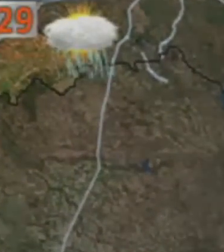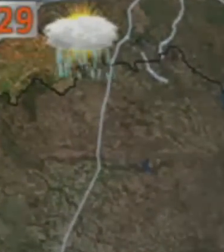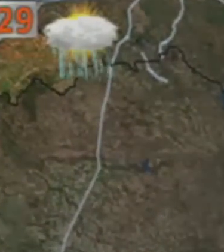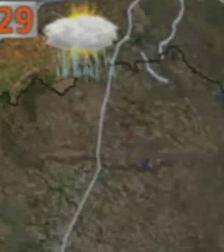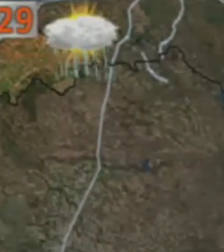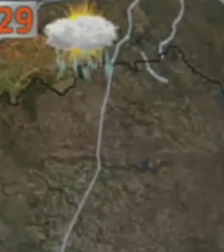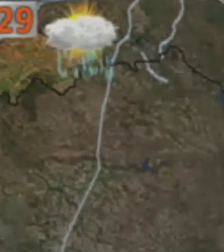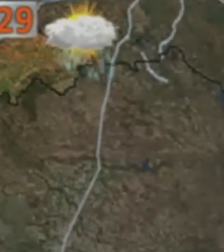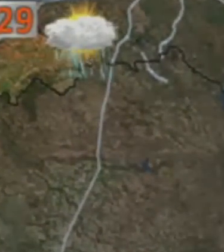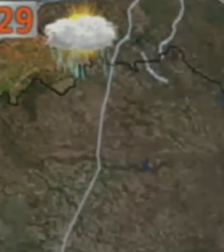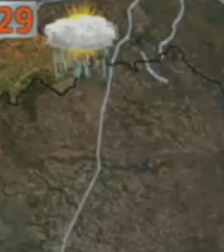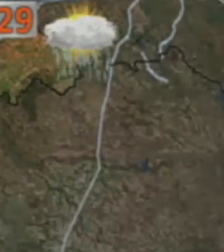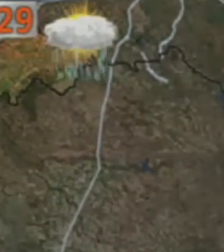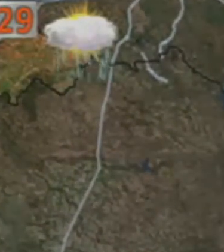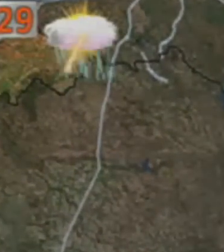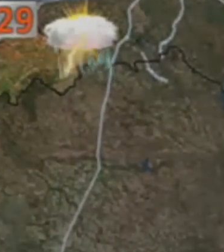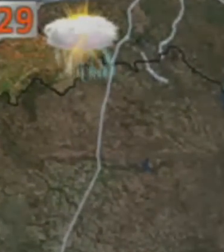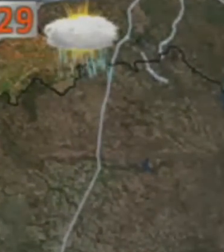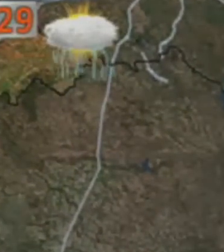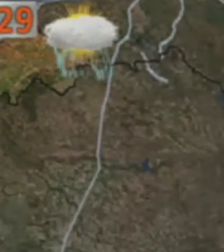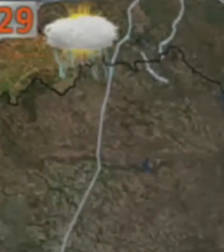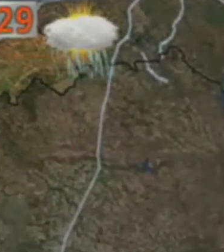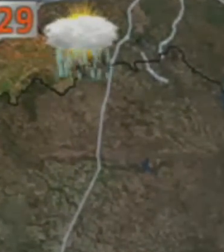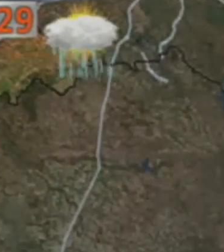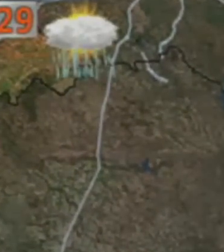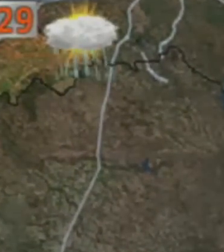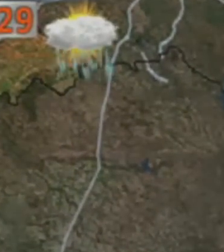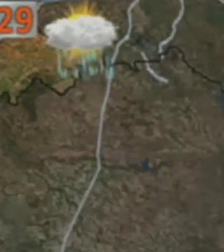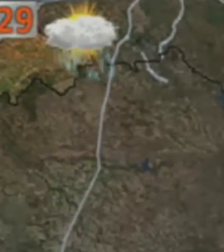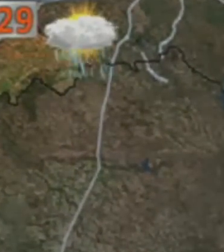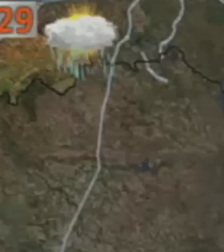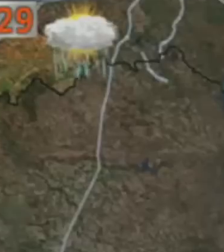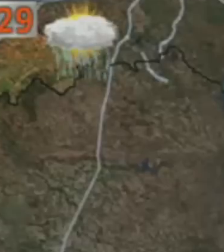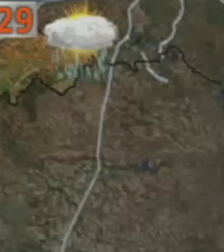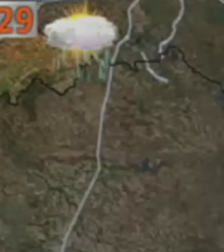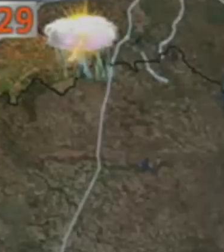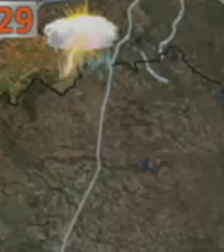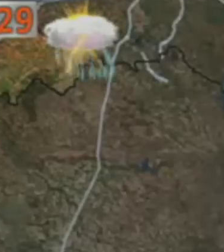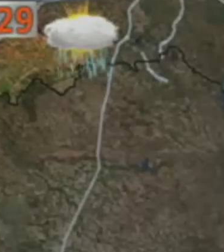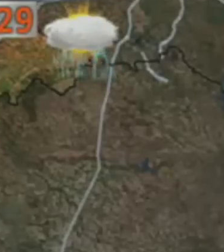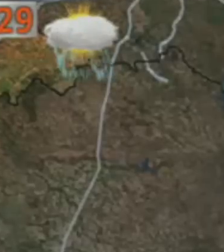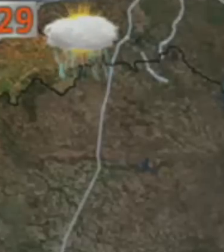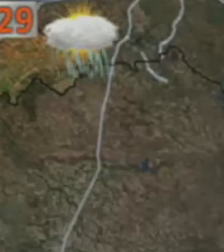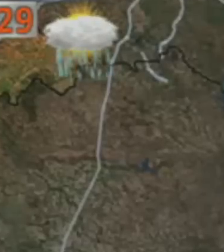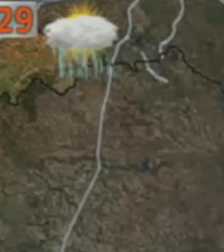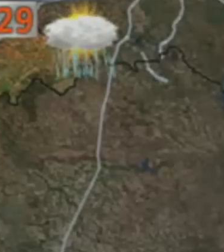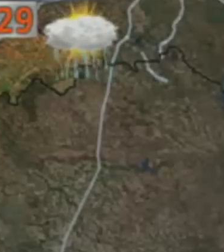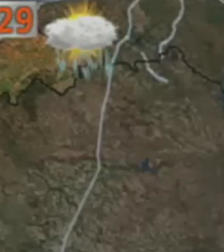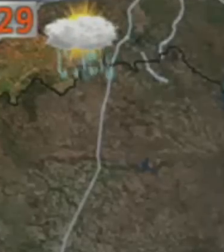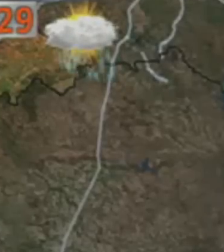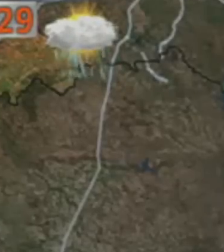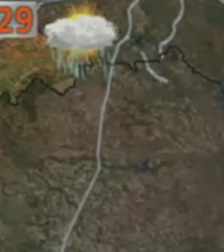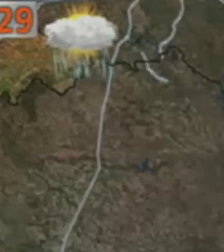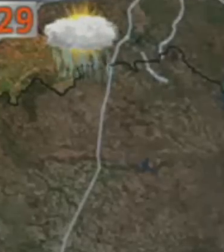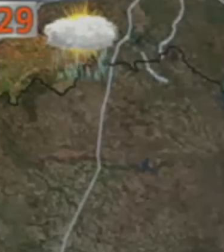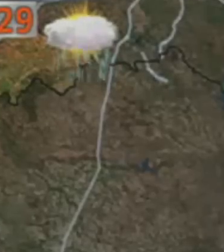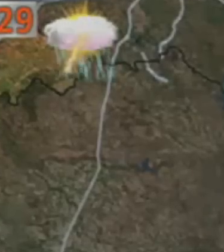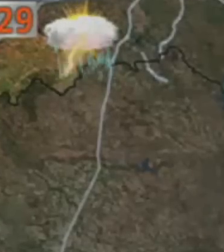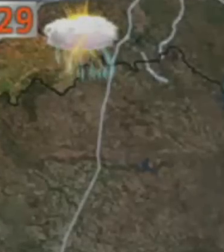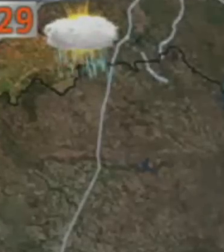le province ya Northwest ga re lebella Mahikeng tle ke me go di grata di le 22 re lebella dikarolo tseo di tshwana le Bosotlopo